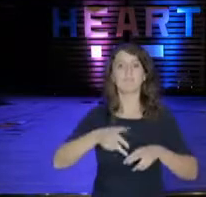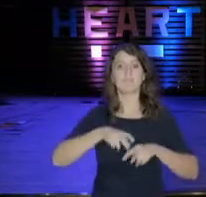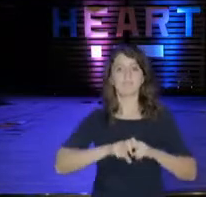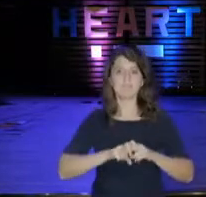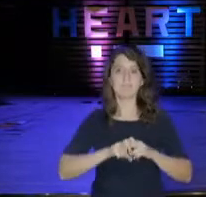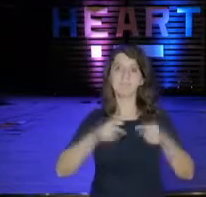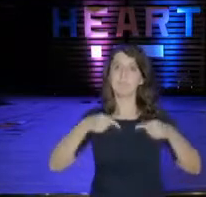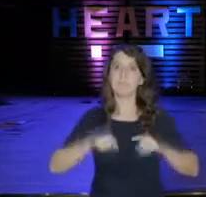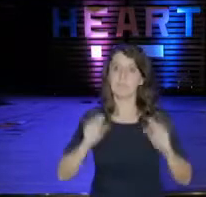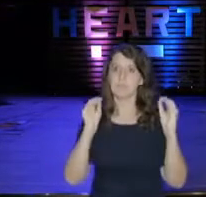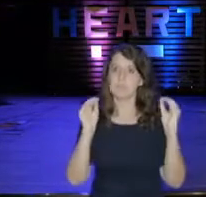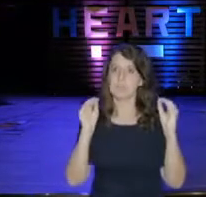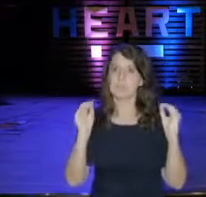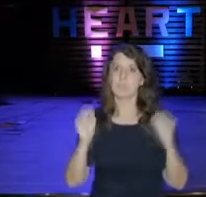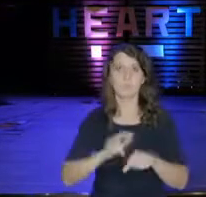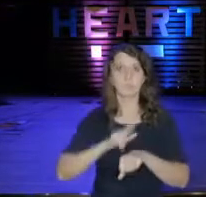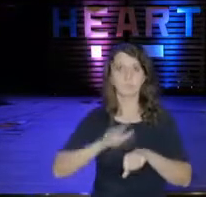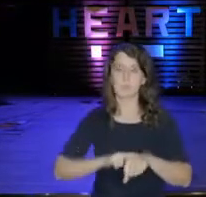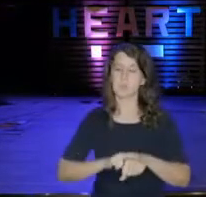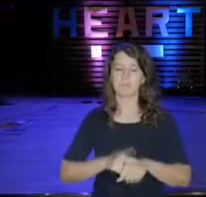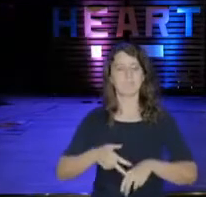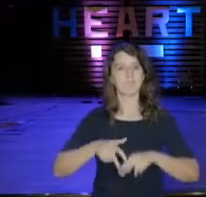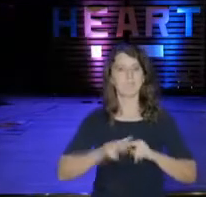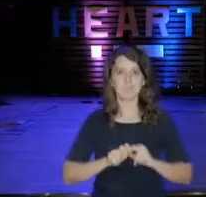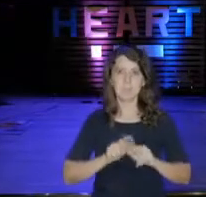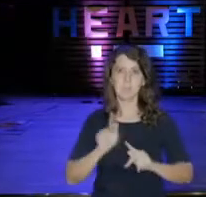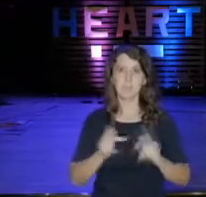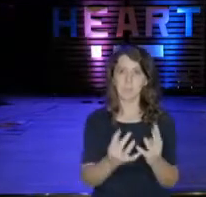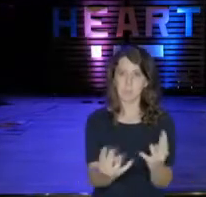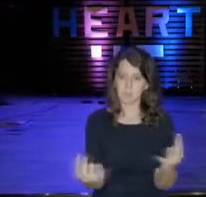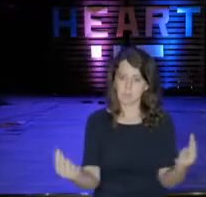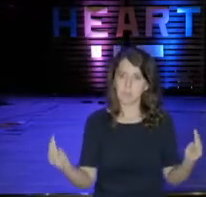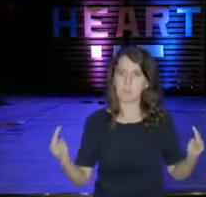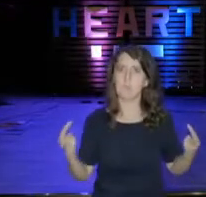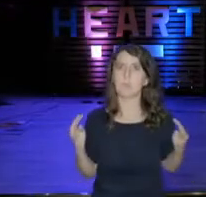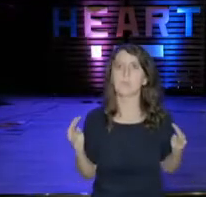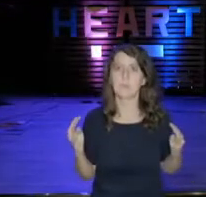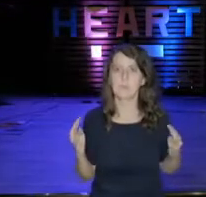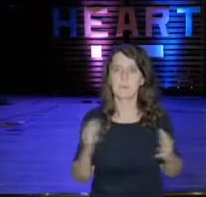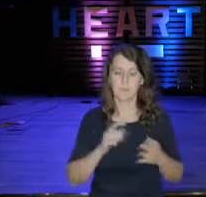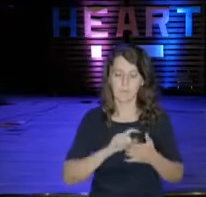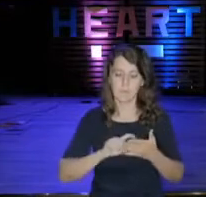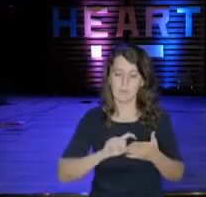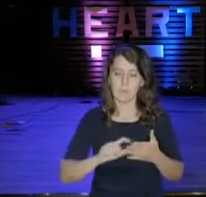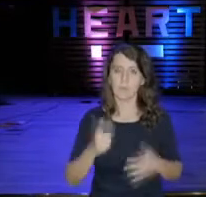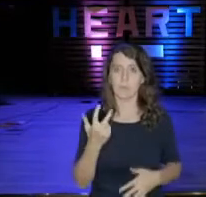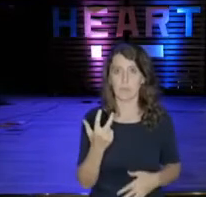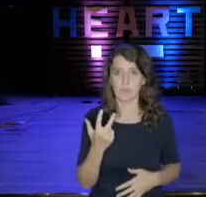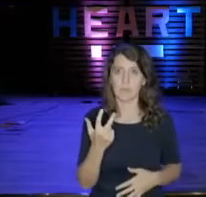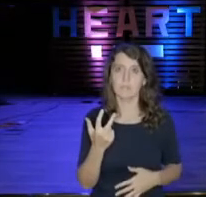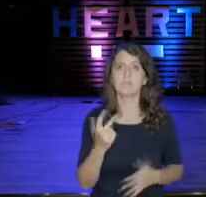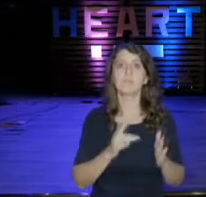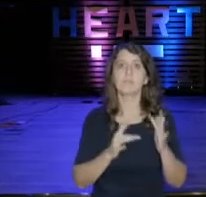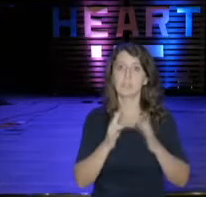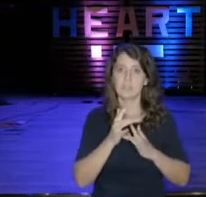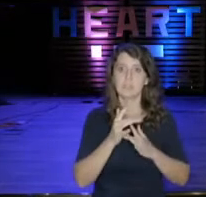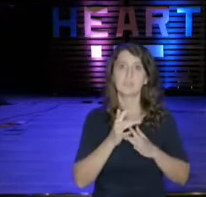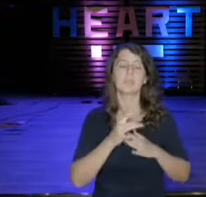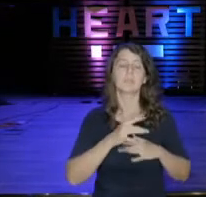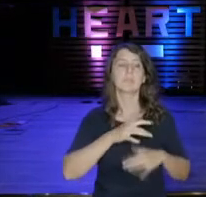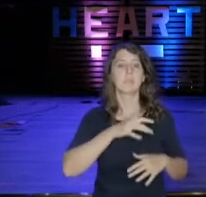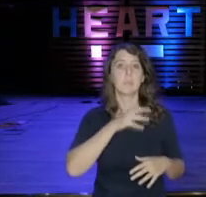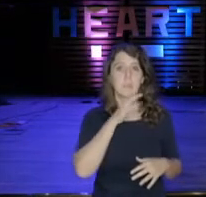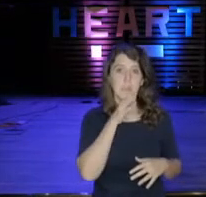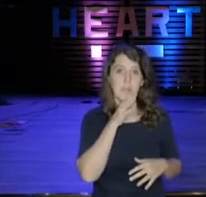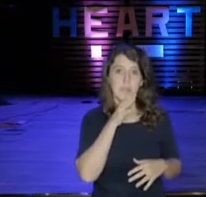just the posture of a rabbi. They would sit, and people would gather around. Verse 3, as he was speaking, the teachers of religious law and